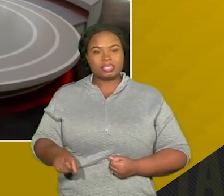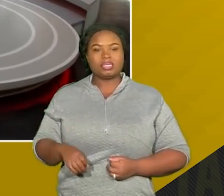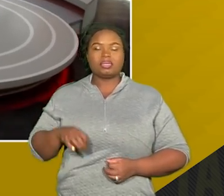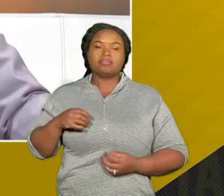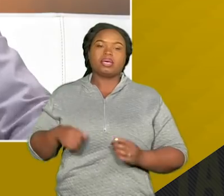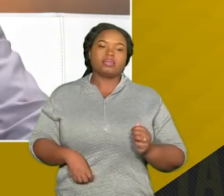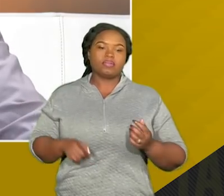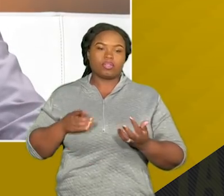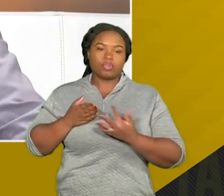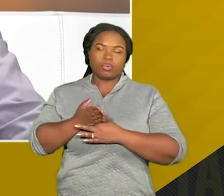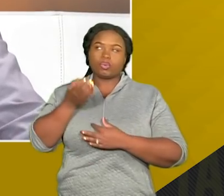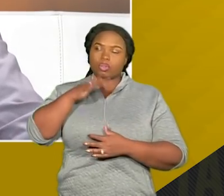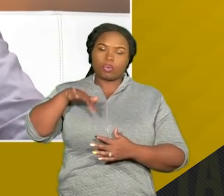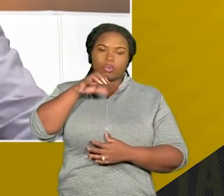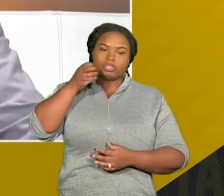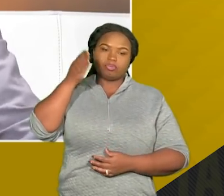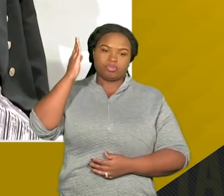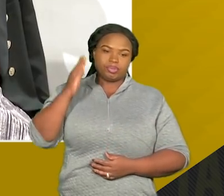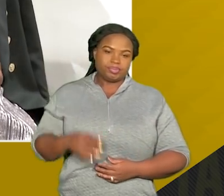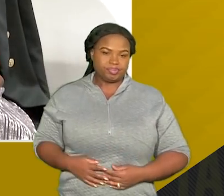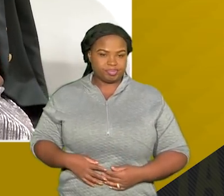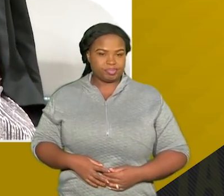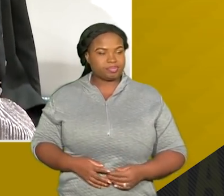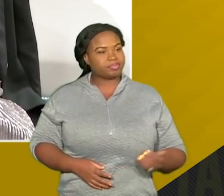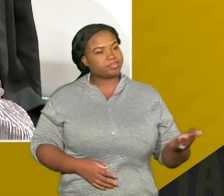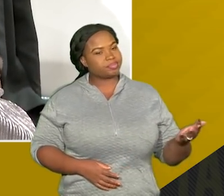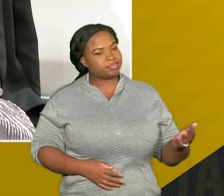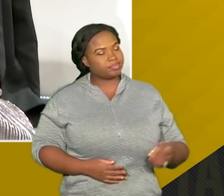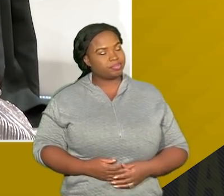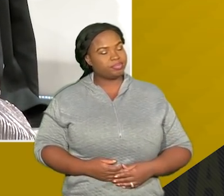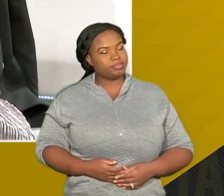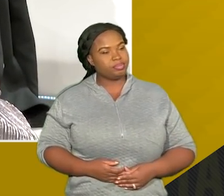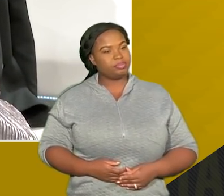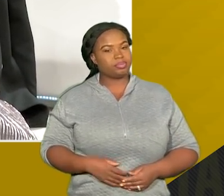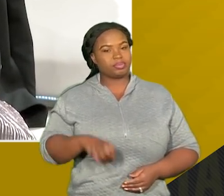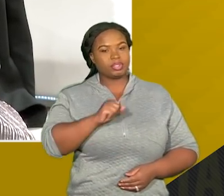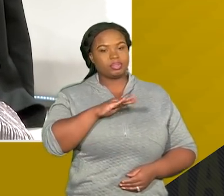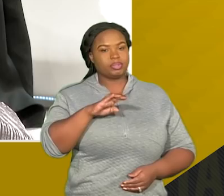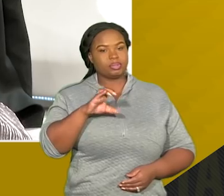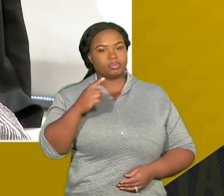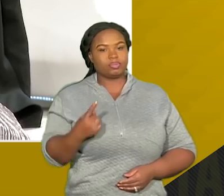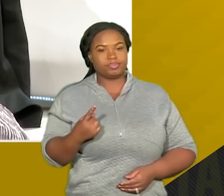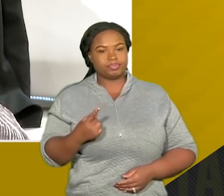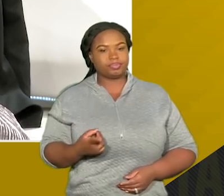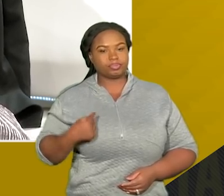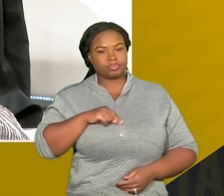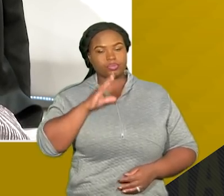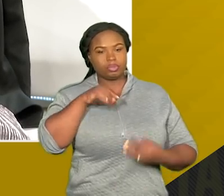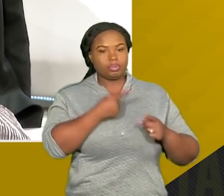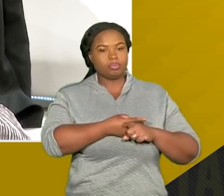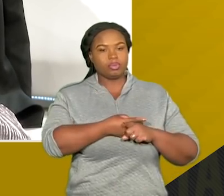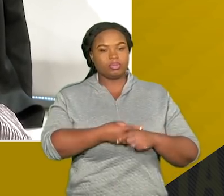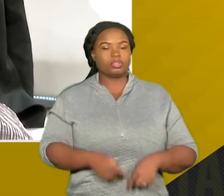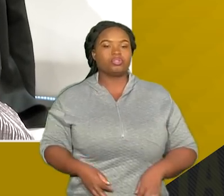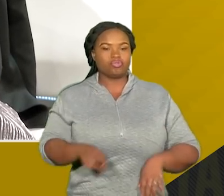except through the Holy Spirit. All right. Ntate Teleti, on SABC 1 and part of Daily Tether, we were talking about